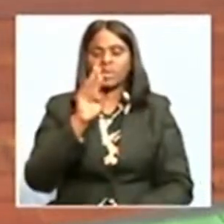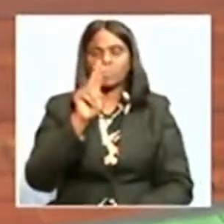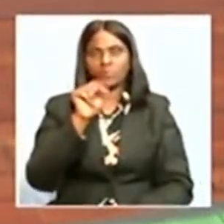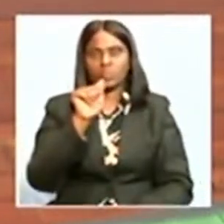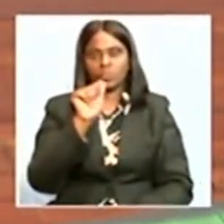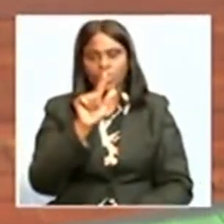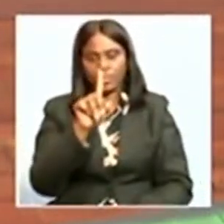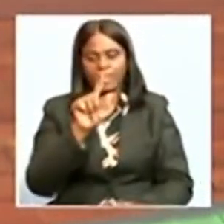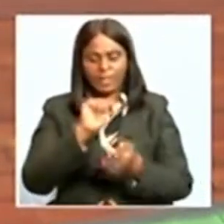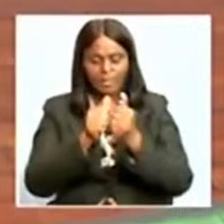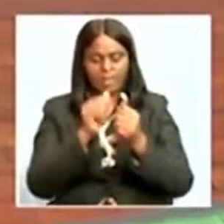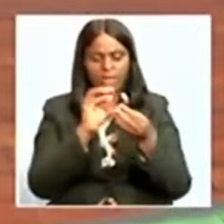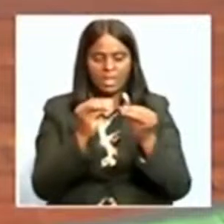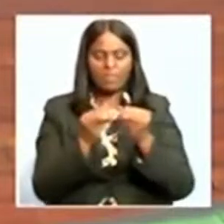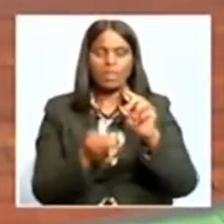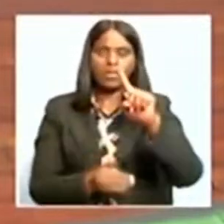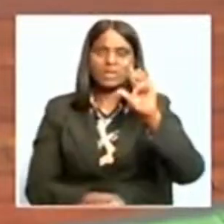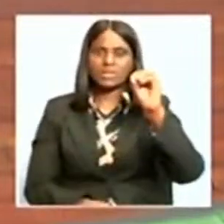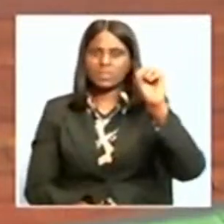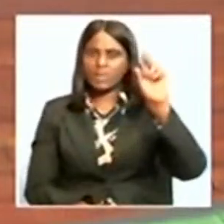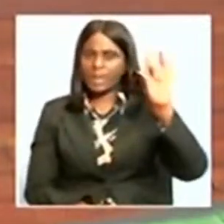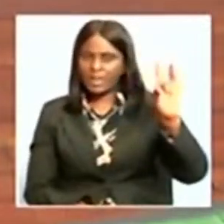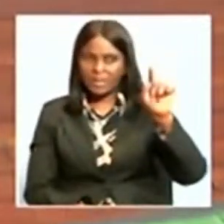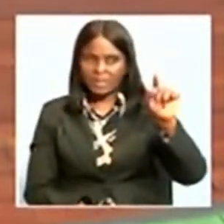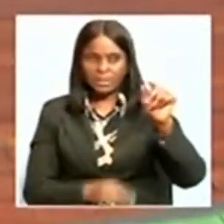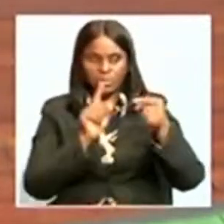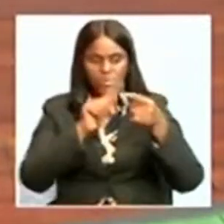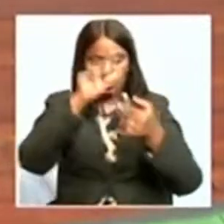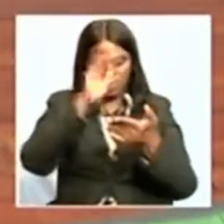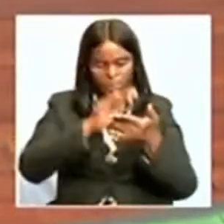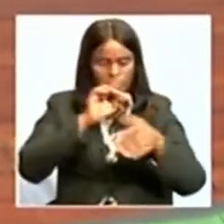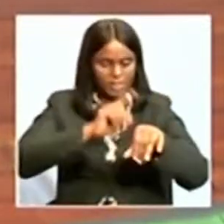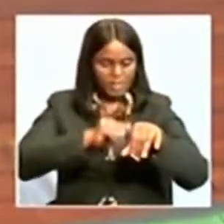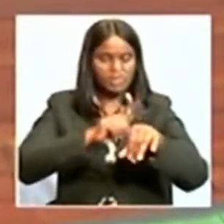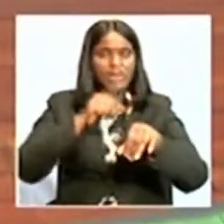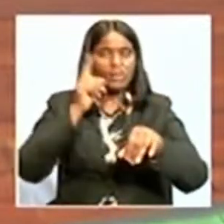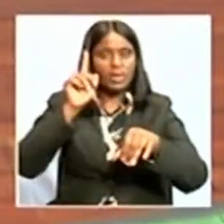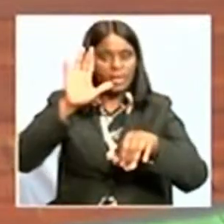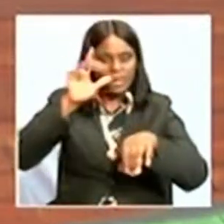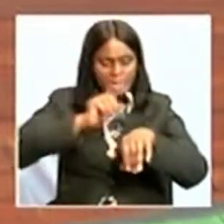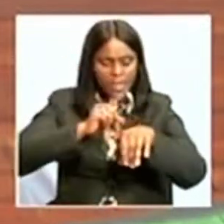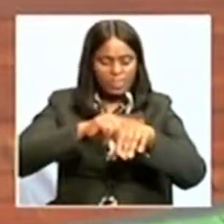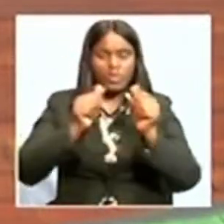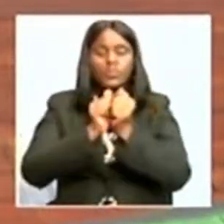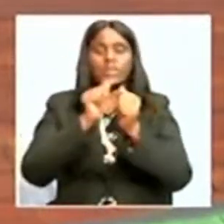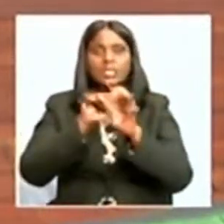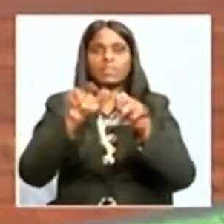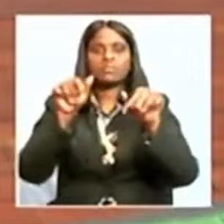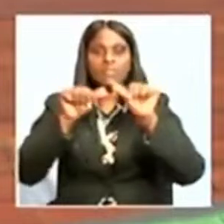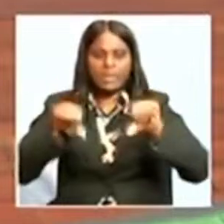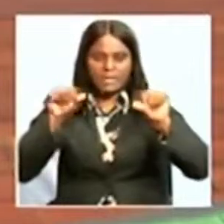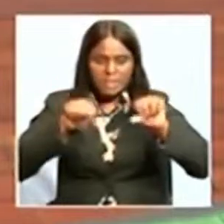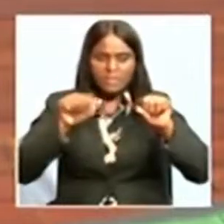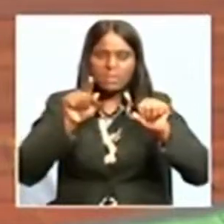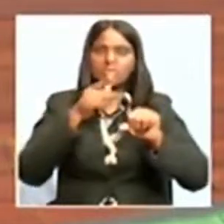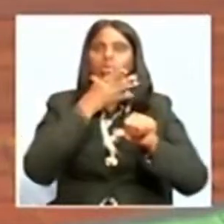11 amends Section 108 so as to reduce the period of time within which duty assessed by the Commissioner General shall